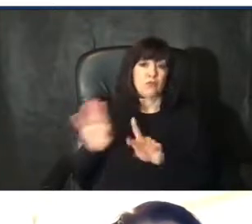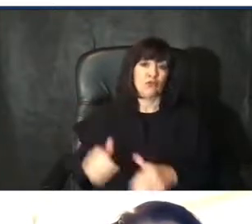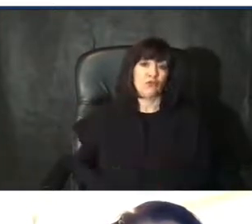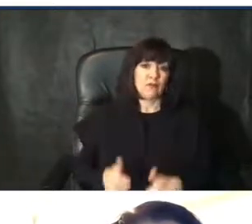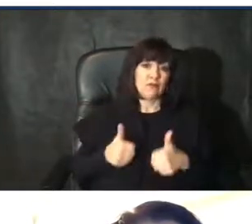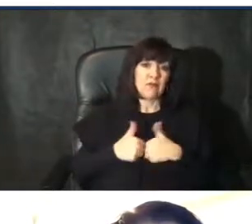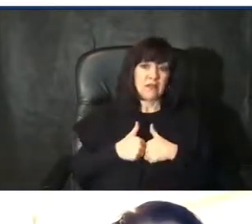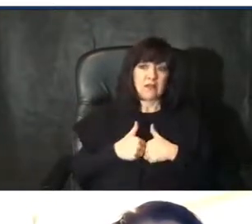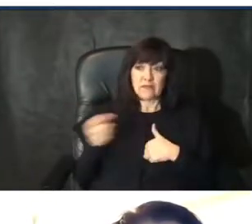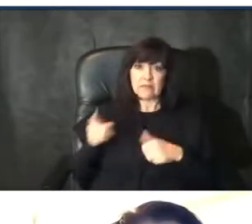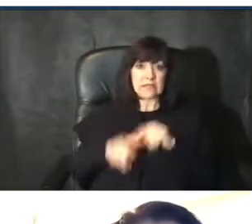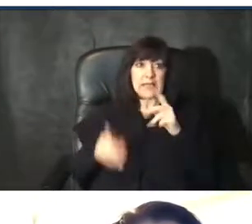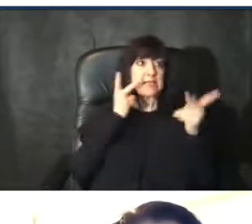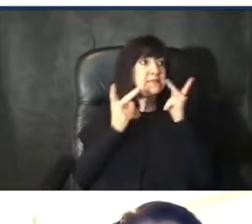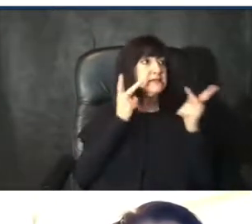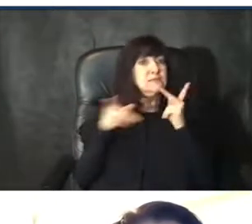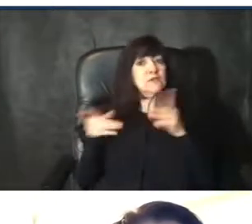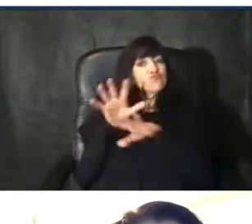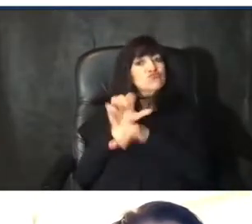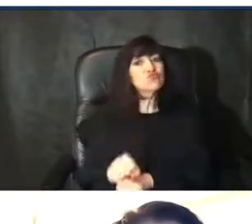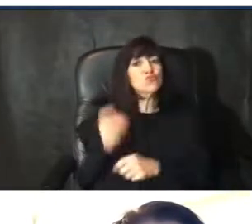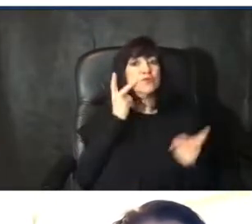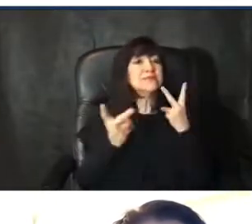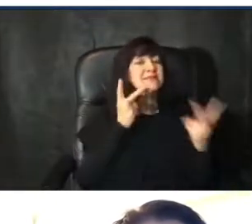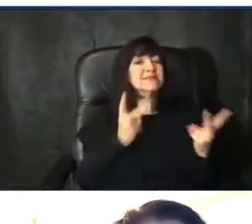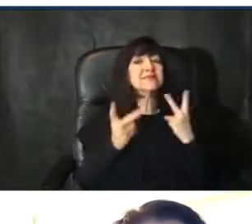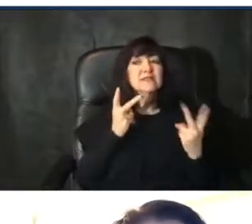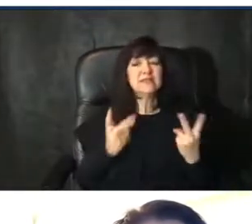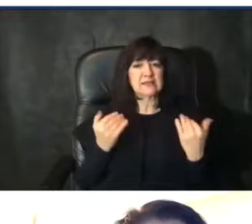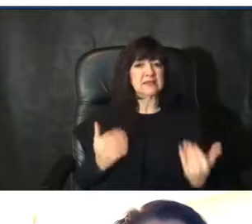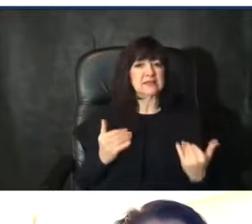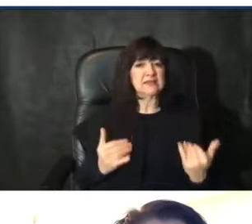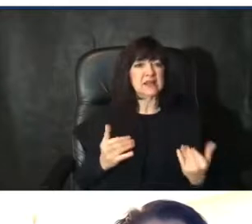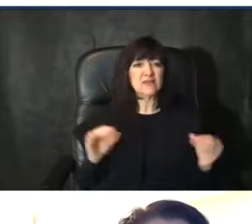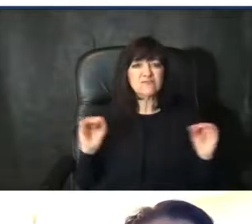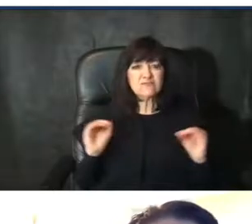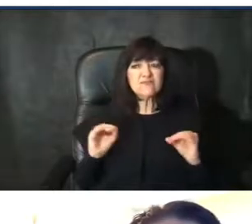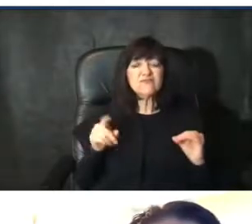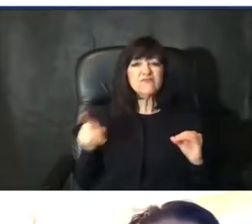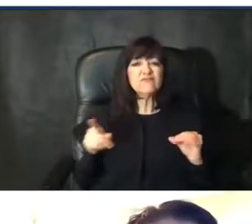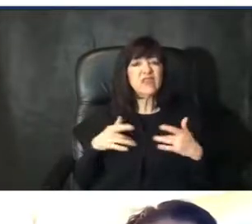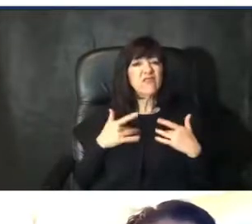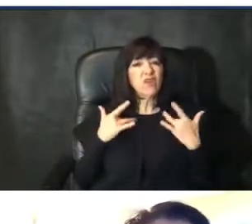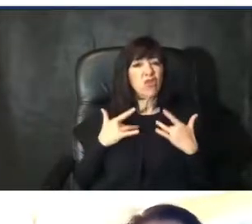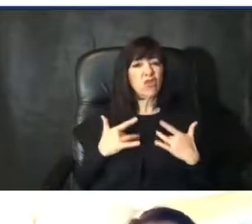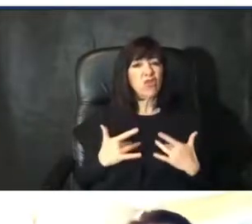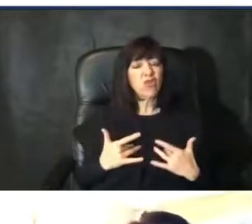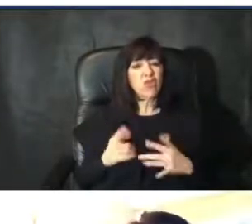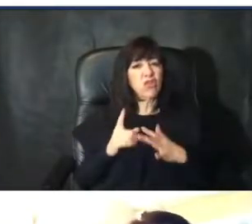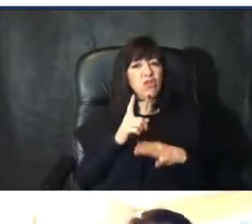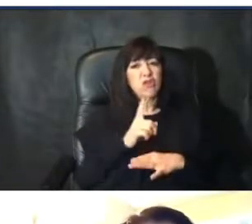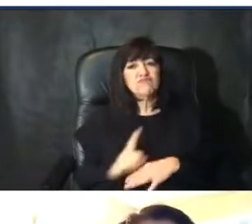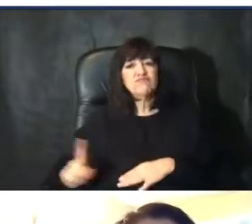they can't see every day. And this is an especially hard time for teens who already have, a